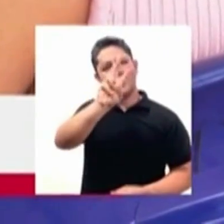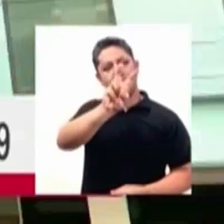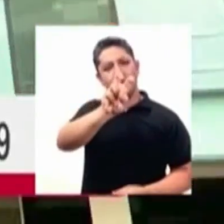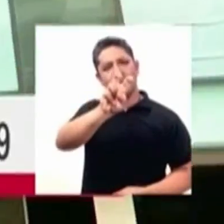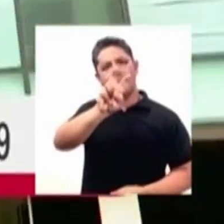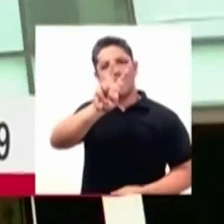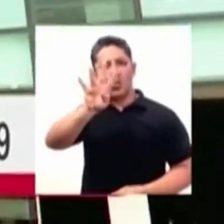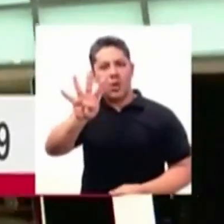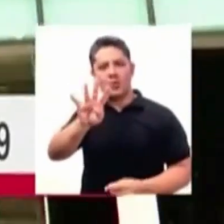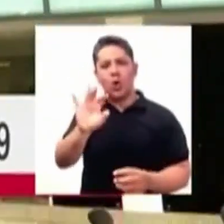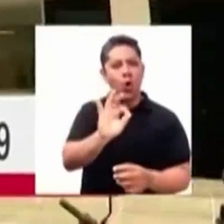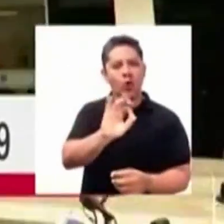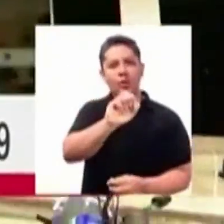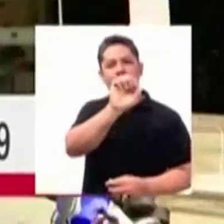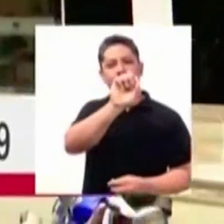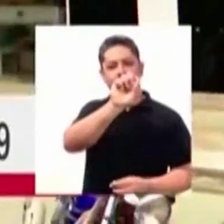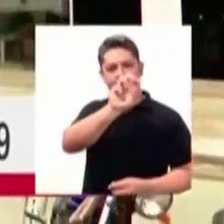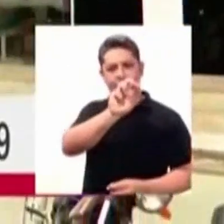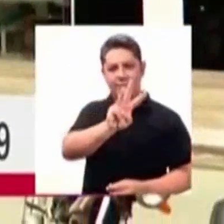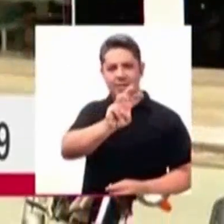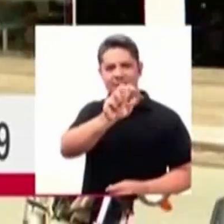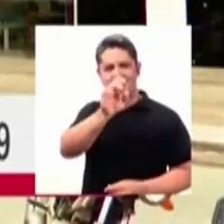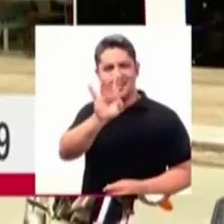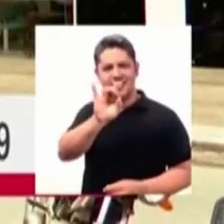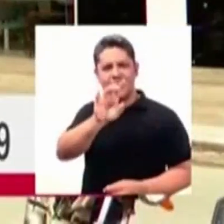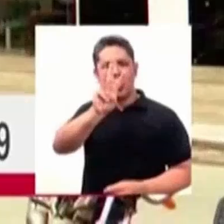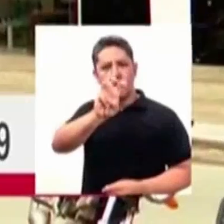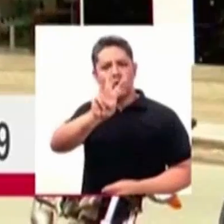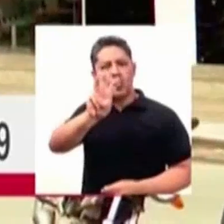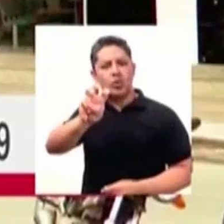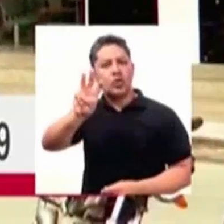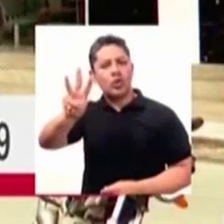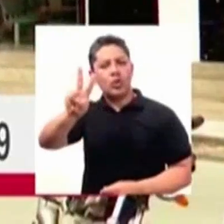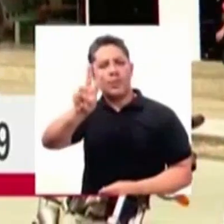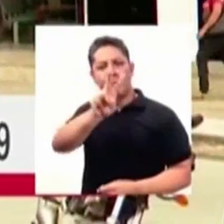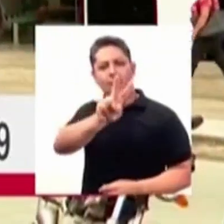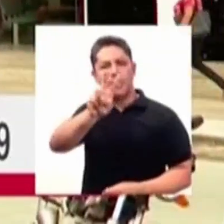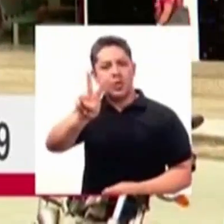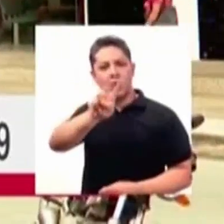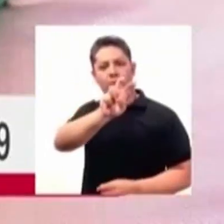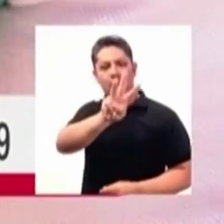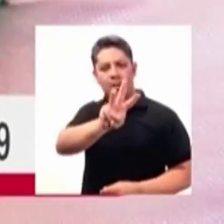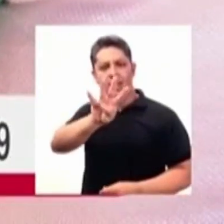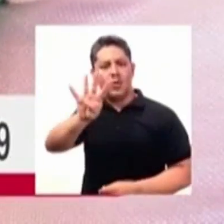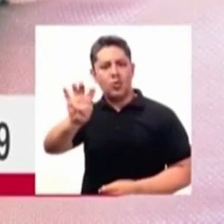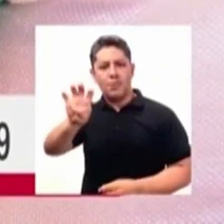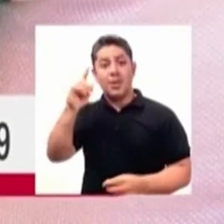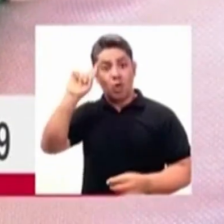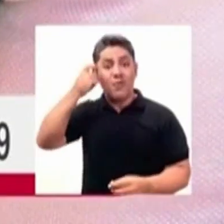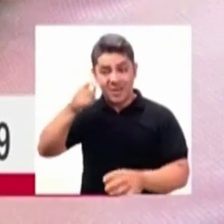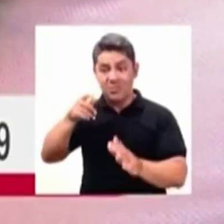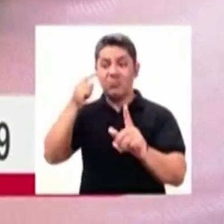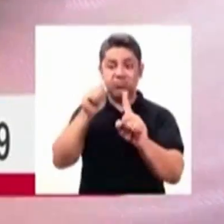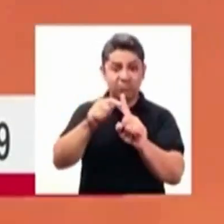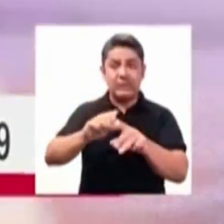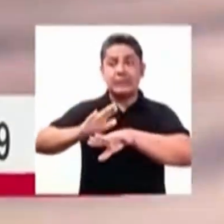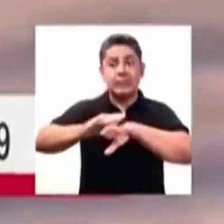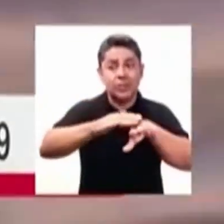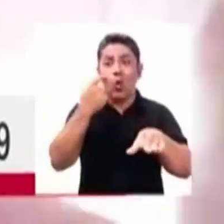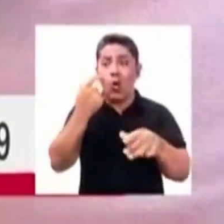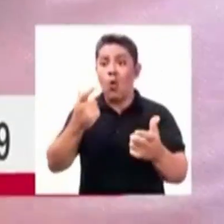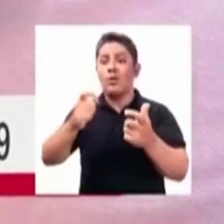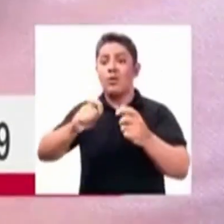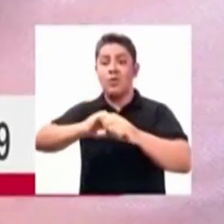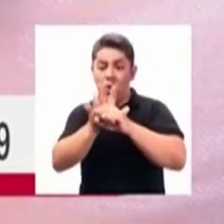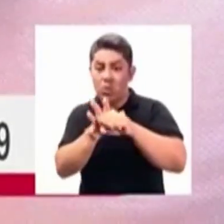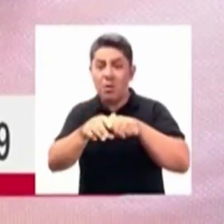315-882-2239. The national government has been emphatic in stating that the virus continues and will be present in the world, an important reason for